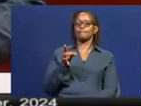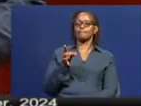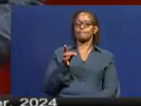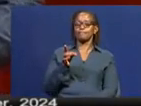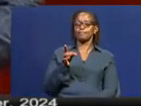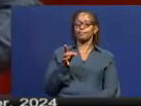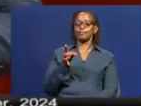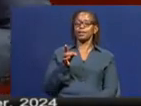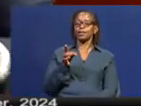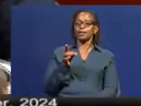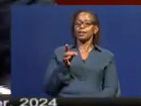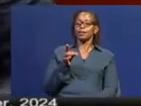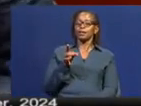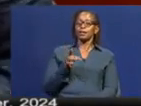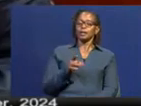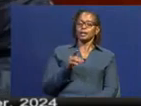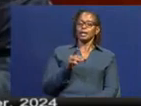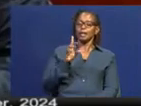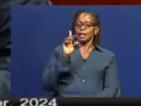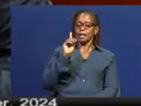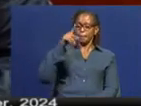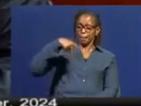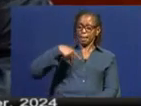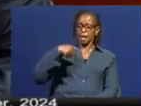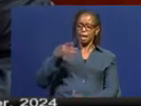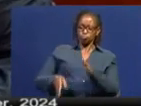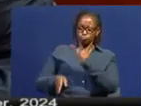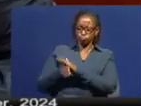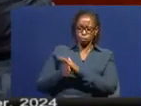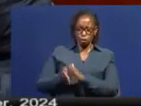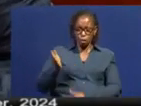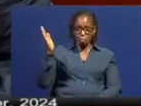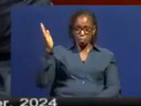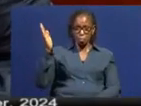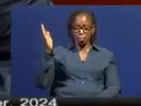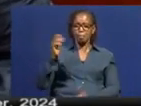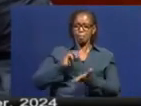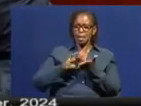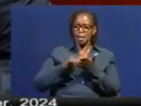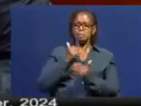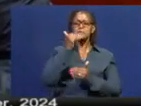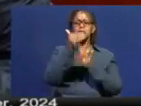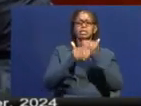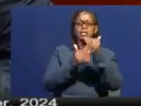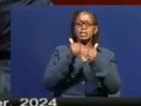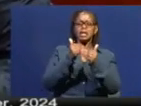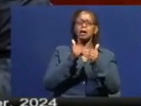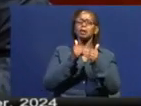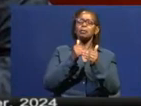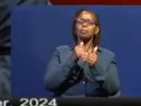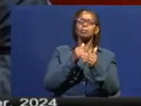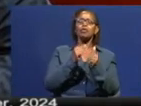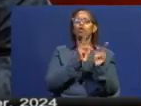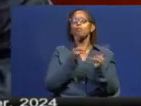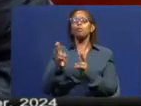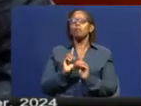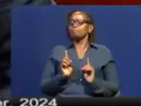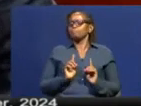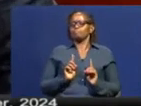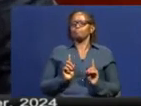Yes. Mr. Speaker, the impeachment of the Deputy President is not merely a procedural step. Rather, it's a reflection of our